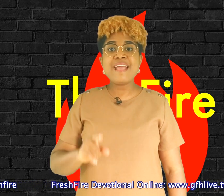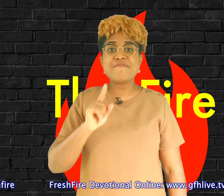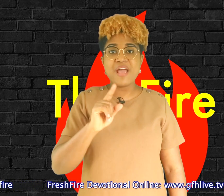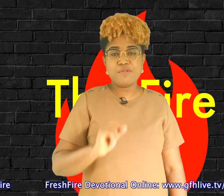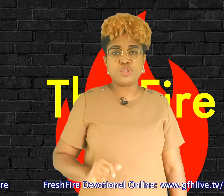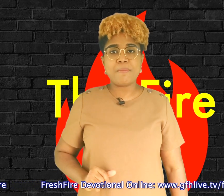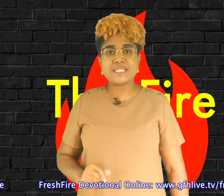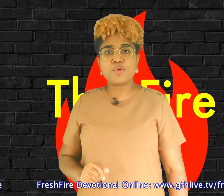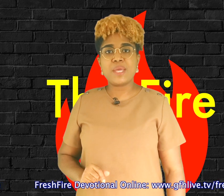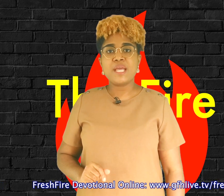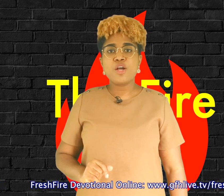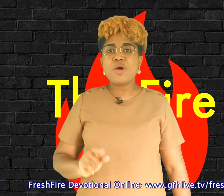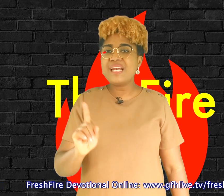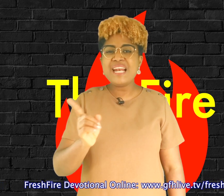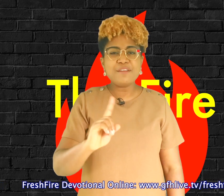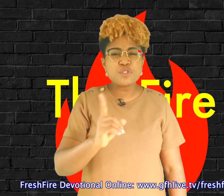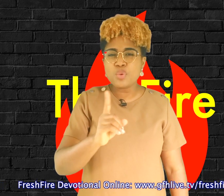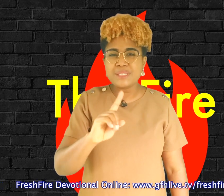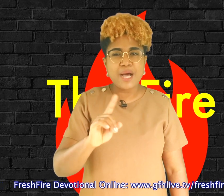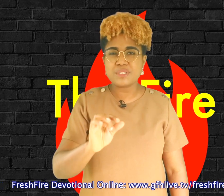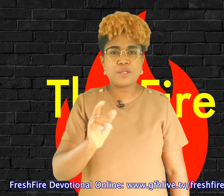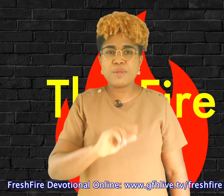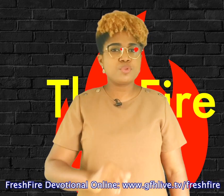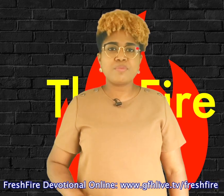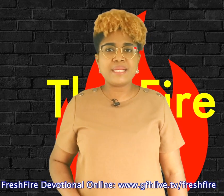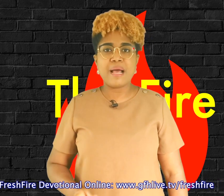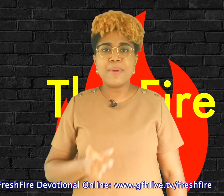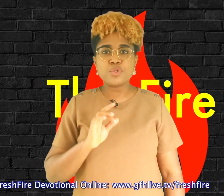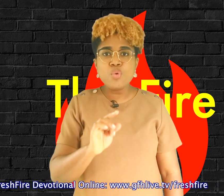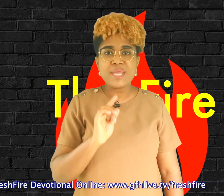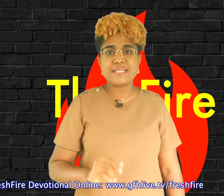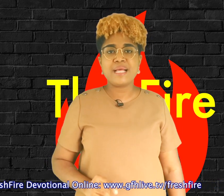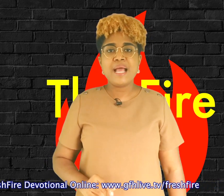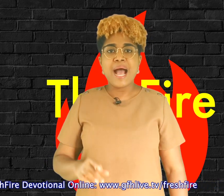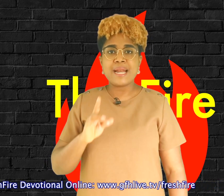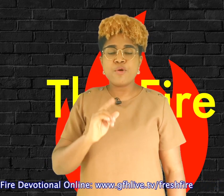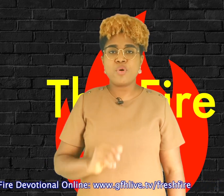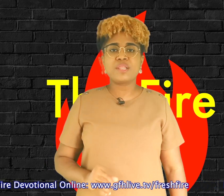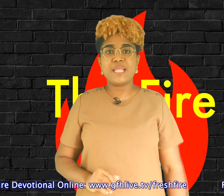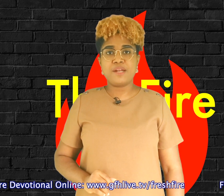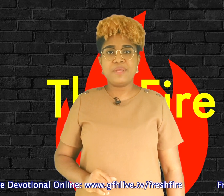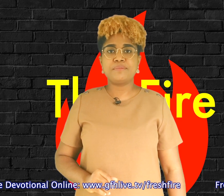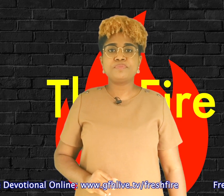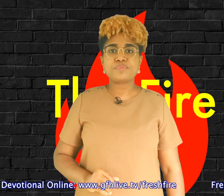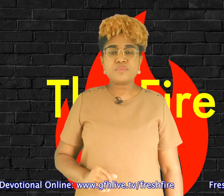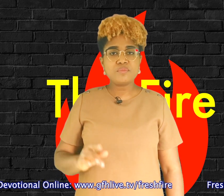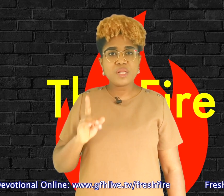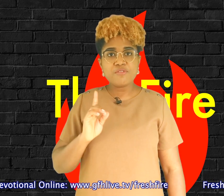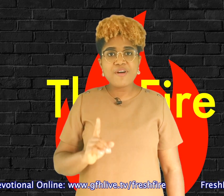yes, in a very dramatic way, God left no doubts in the people's minds about who He is and how wrong they had